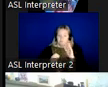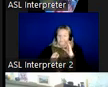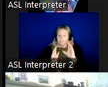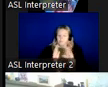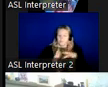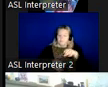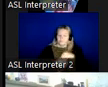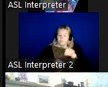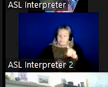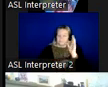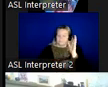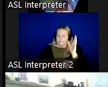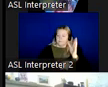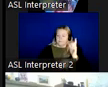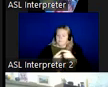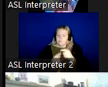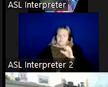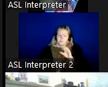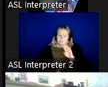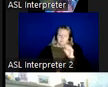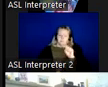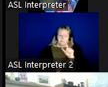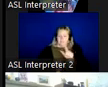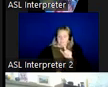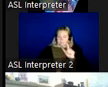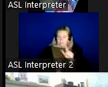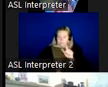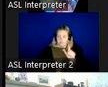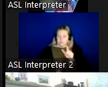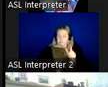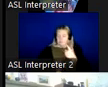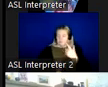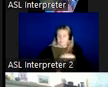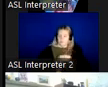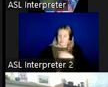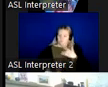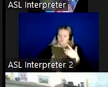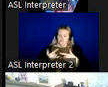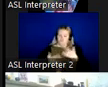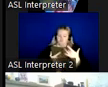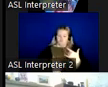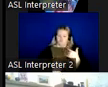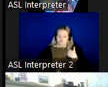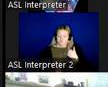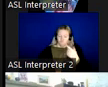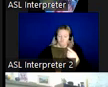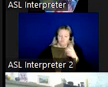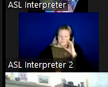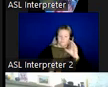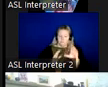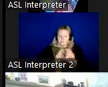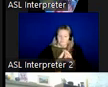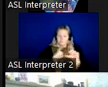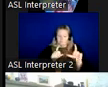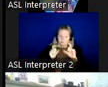presentation is of our CBS library, which we're really excited to have. They were taken by Alex Did,